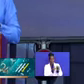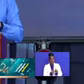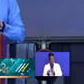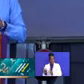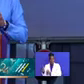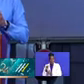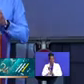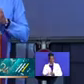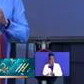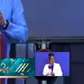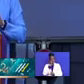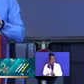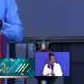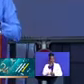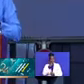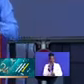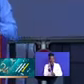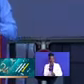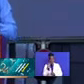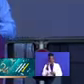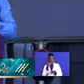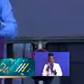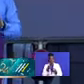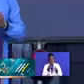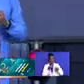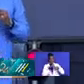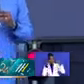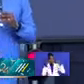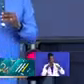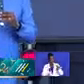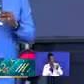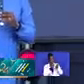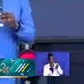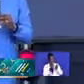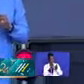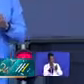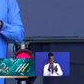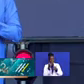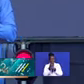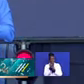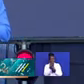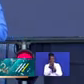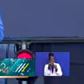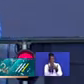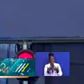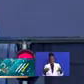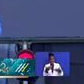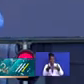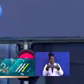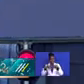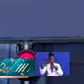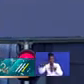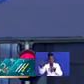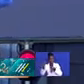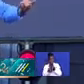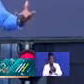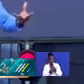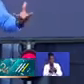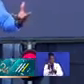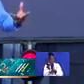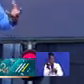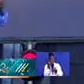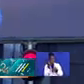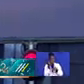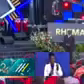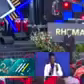Joshua Selman when he finished his message he did one thing before he left and that was the last thing he